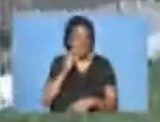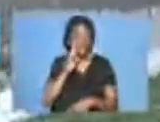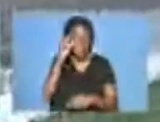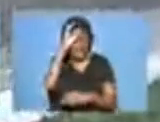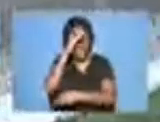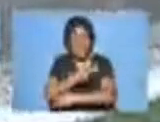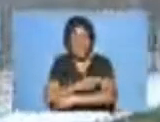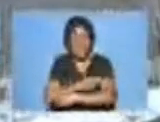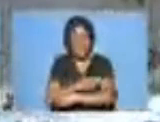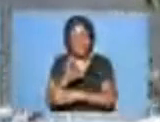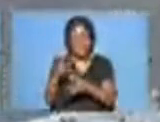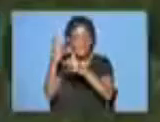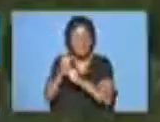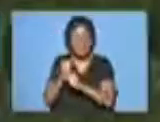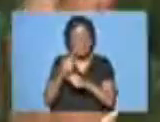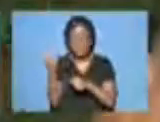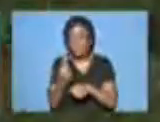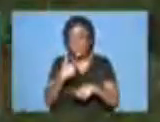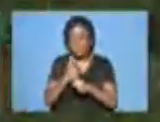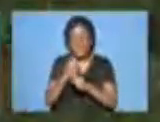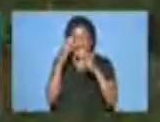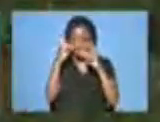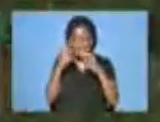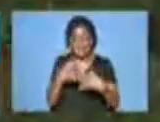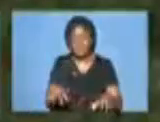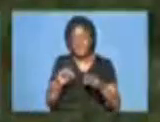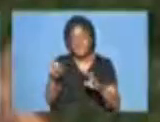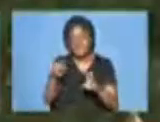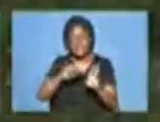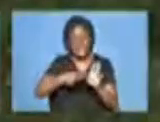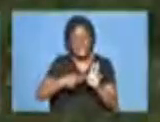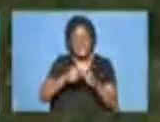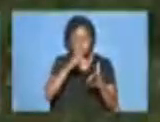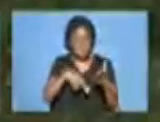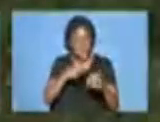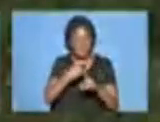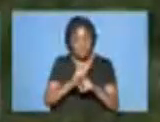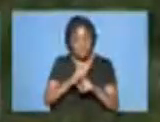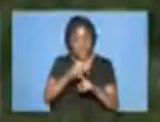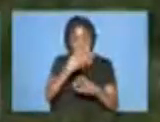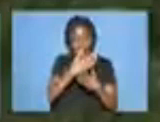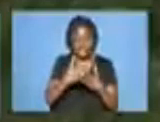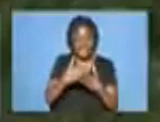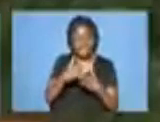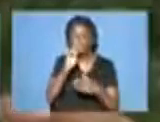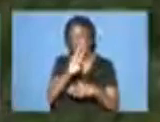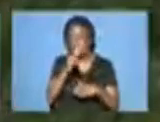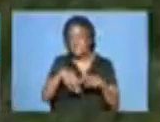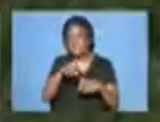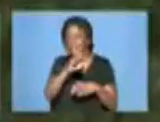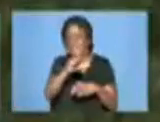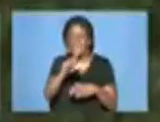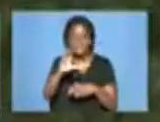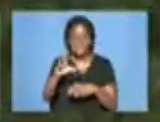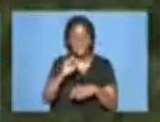always made education a priority. He started reading from phase 2 in ELC. And I was so happy